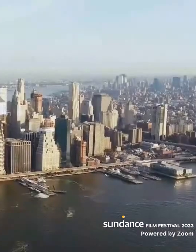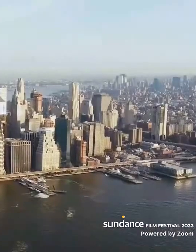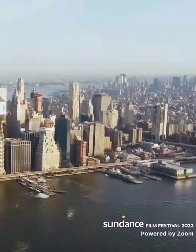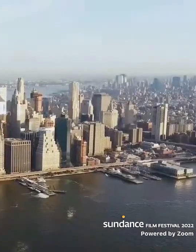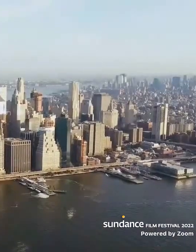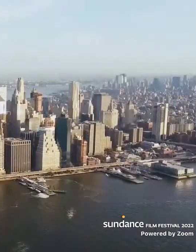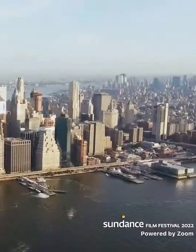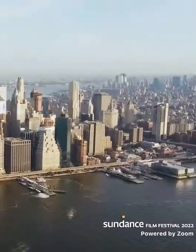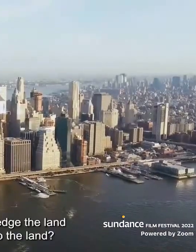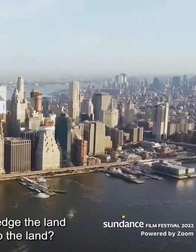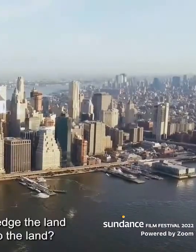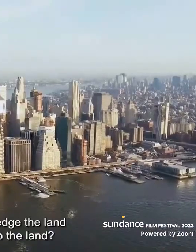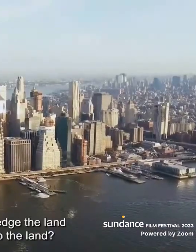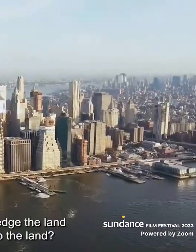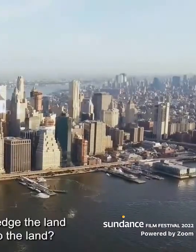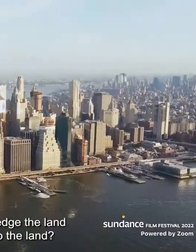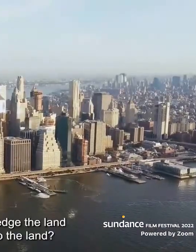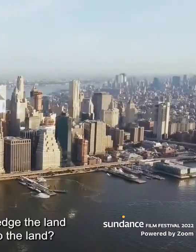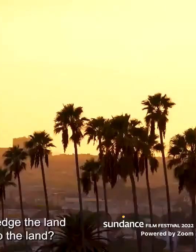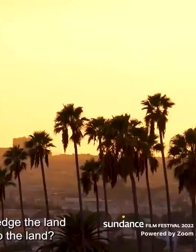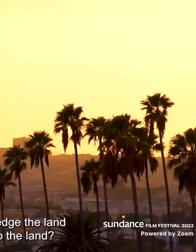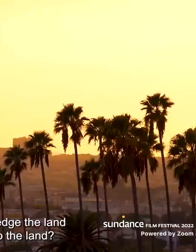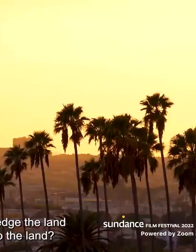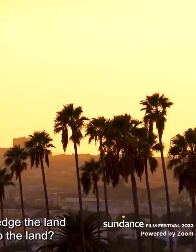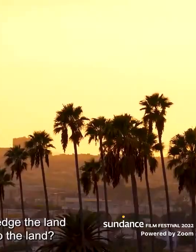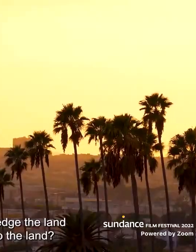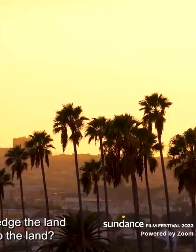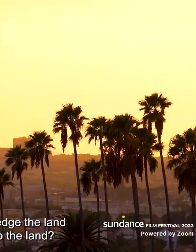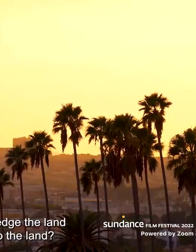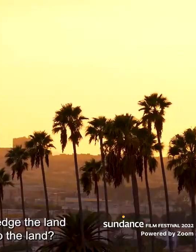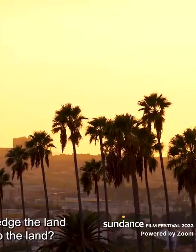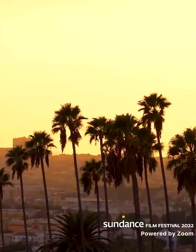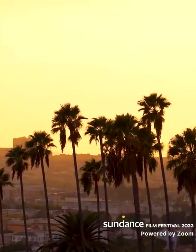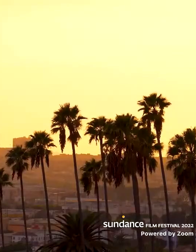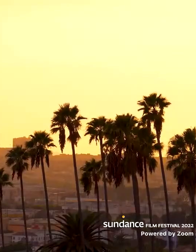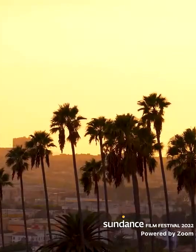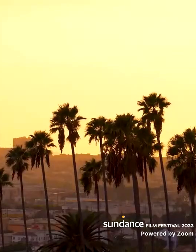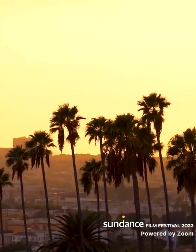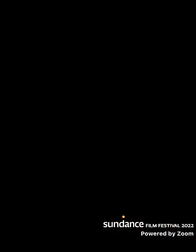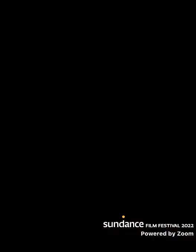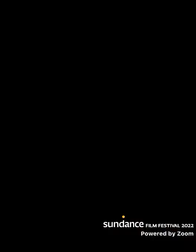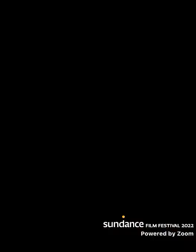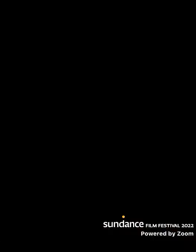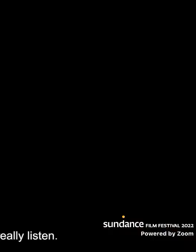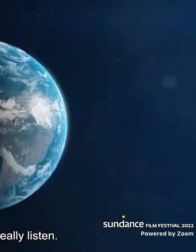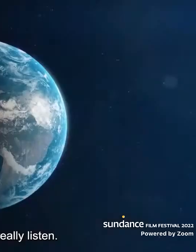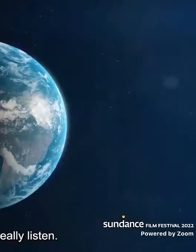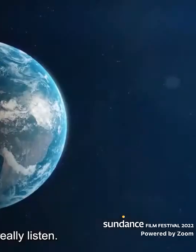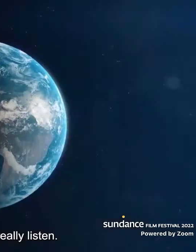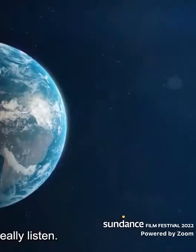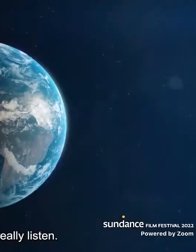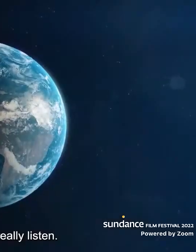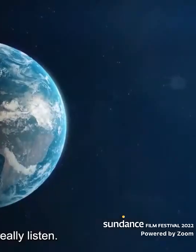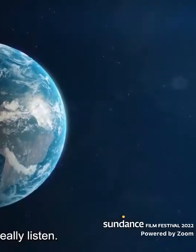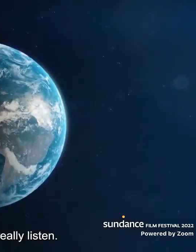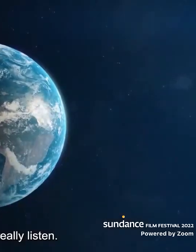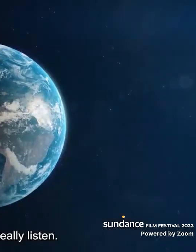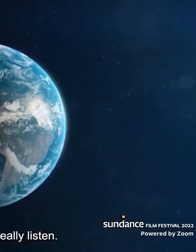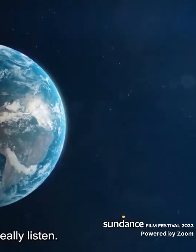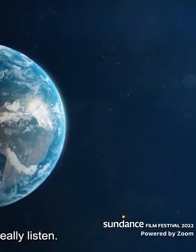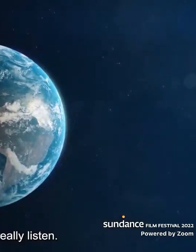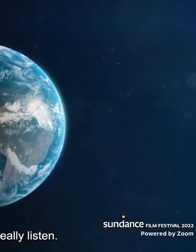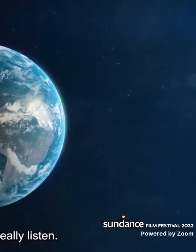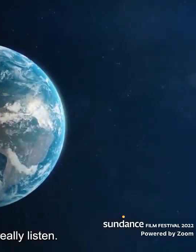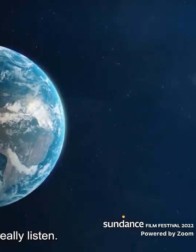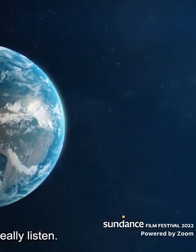colonialism. But can we acknowledge the land without listening to the land? Take a moment to really